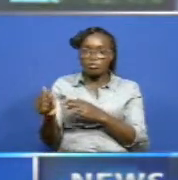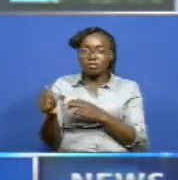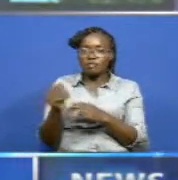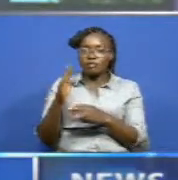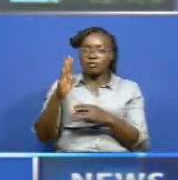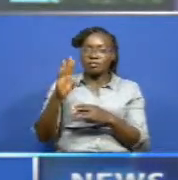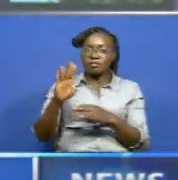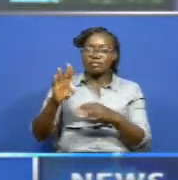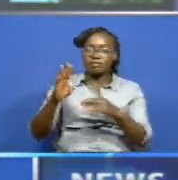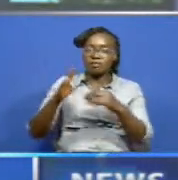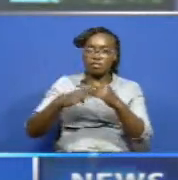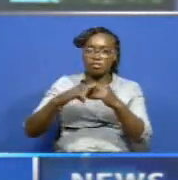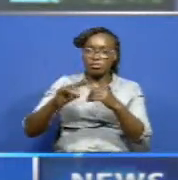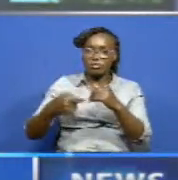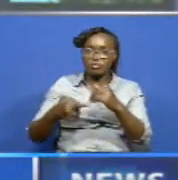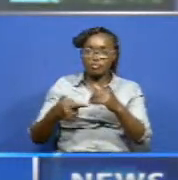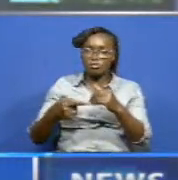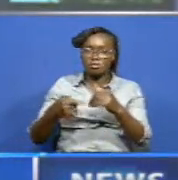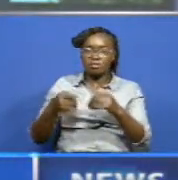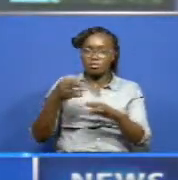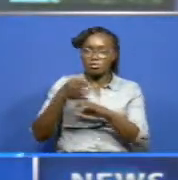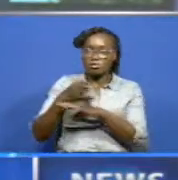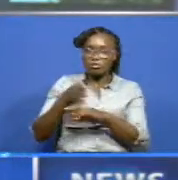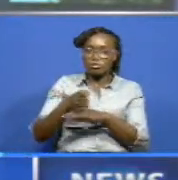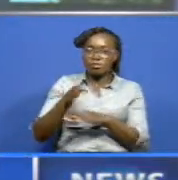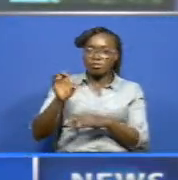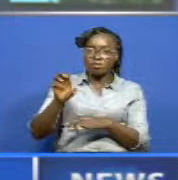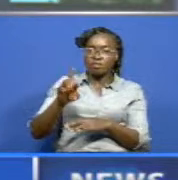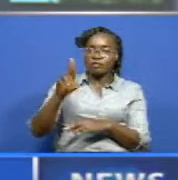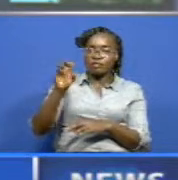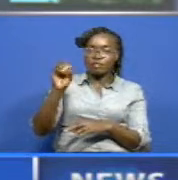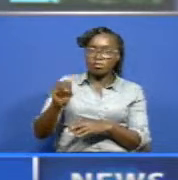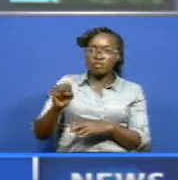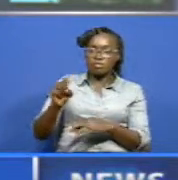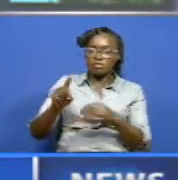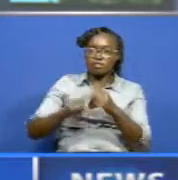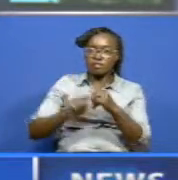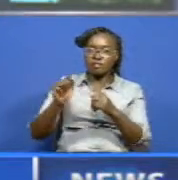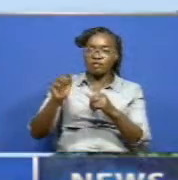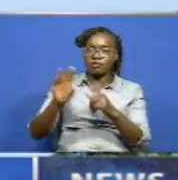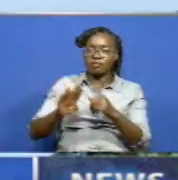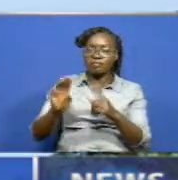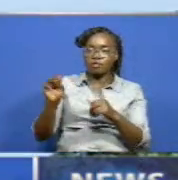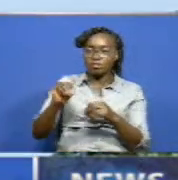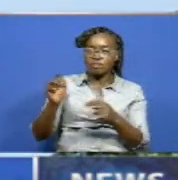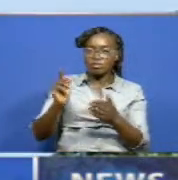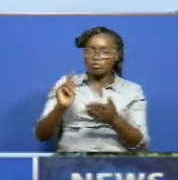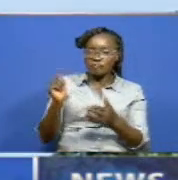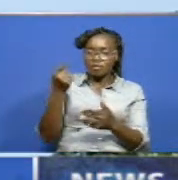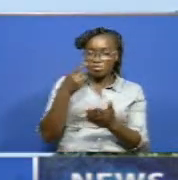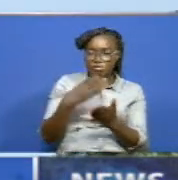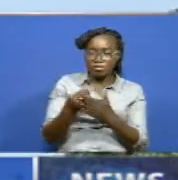490,000 fake euros, and 6.4 million Kenya shillings.